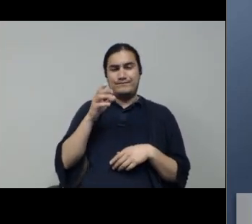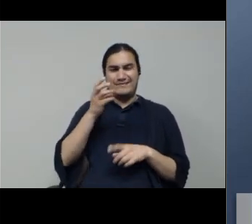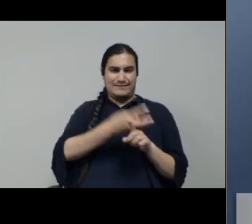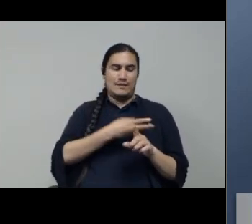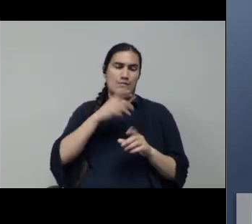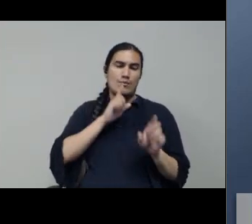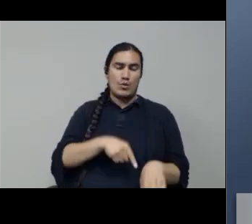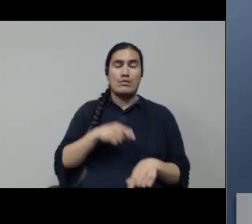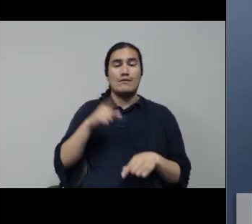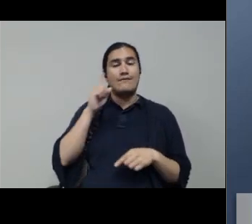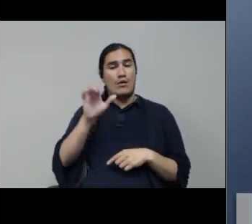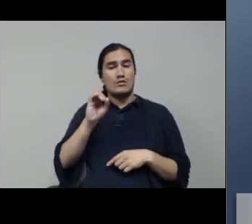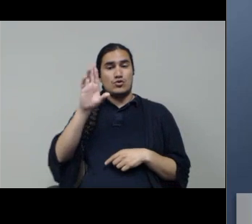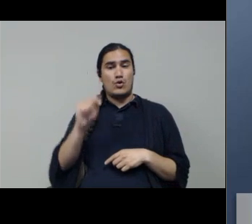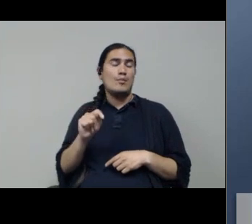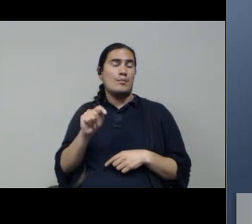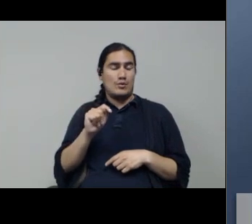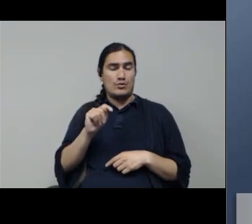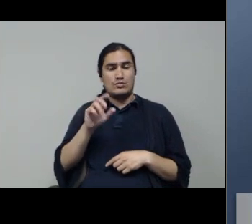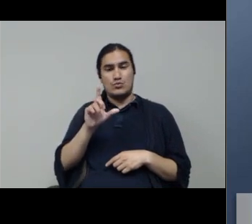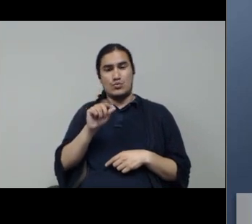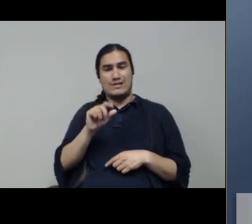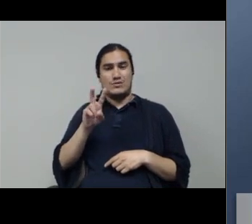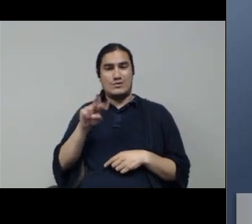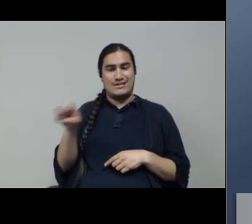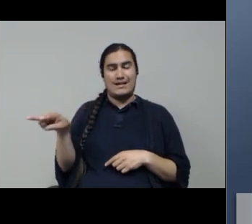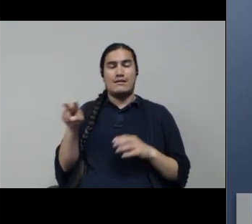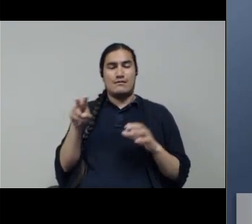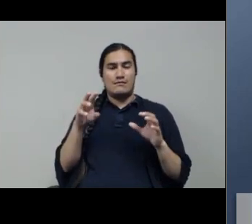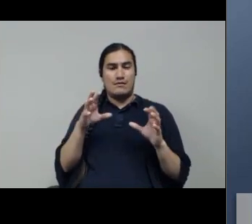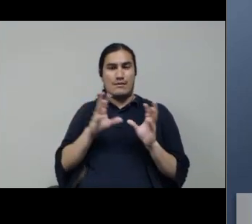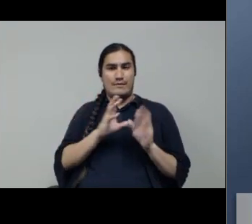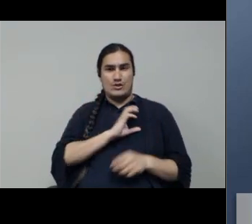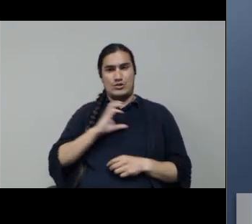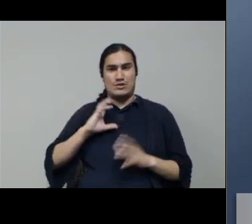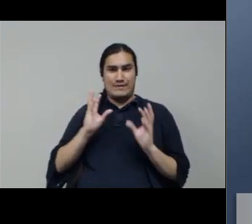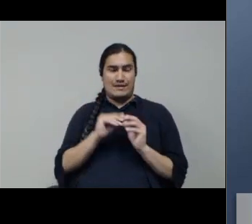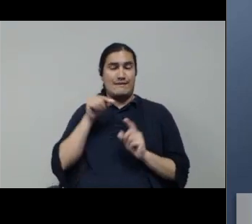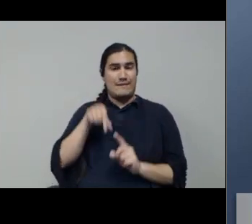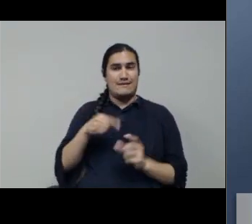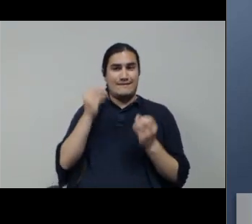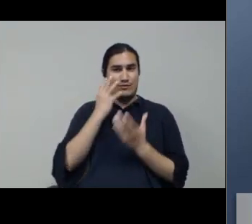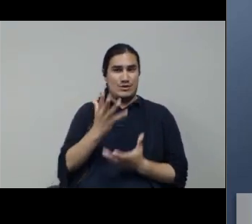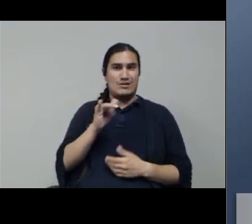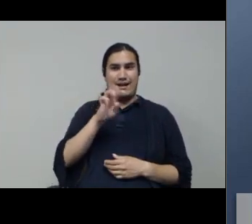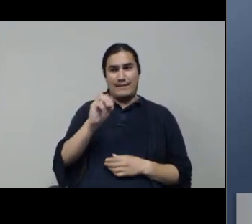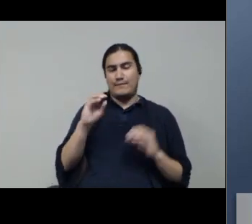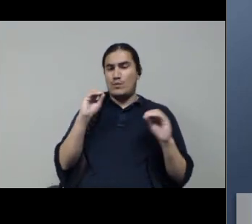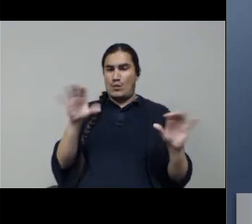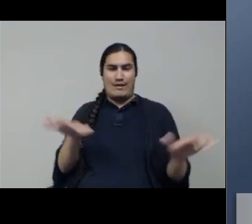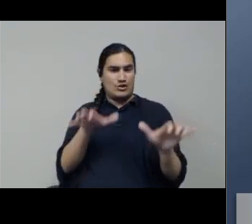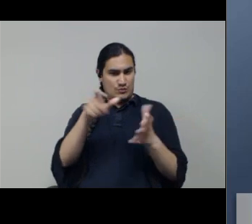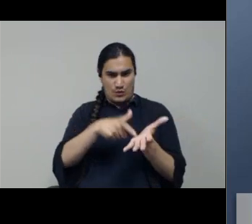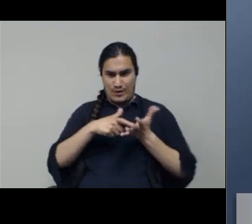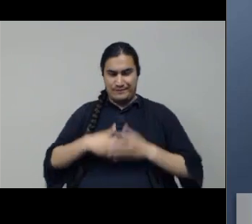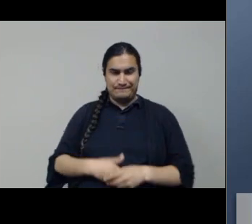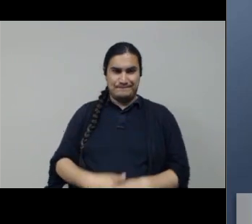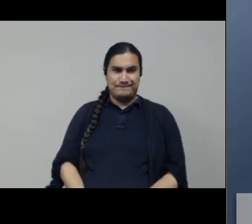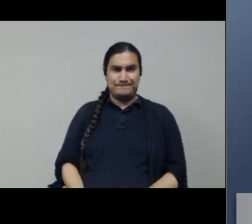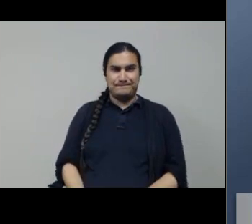October 22nd Commission meeting. This is an information item. No action is needed.